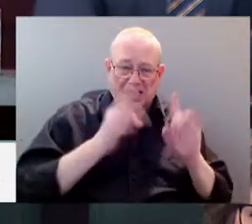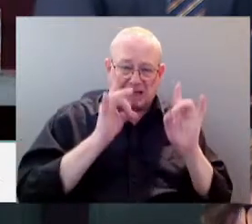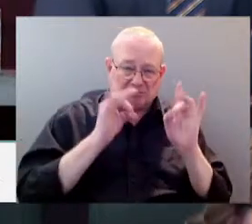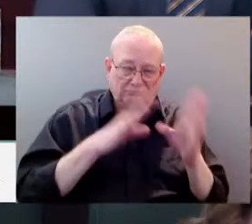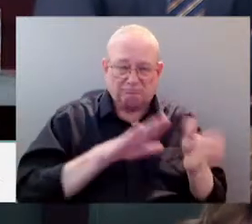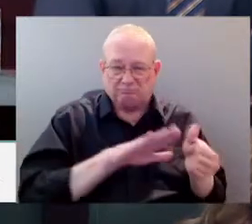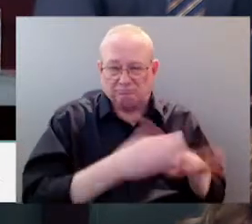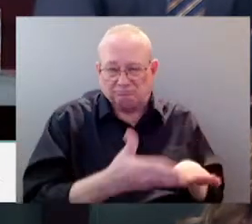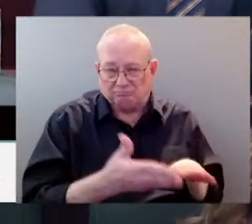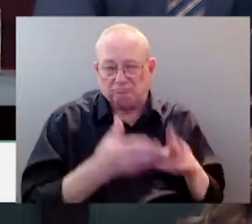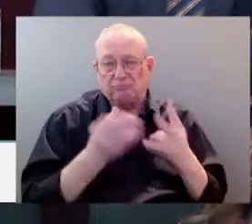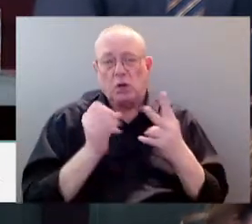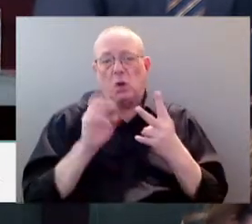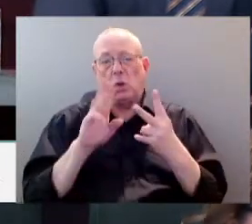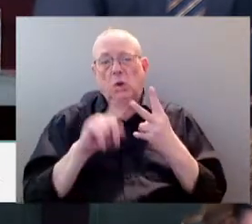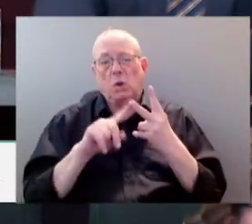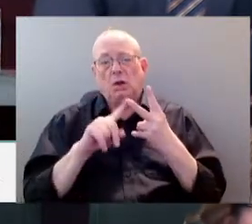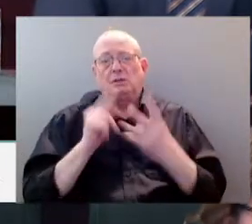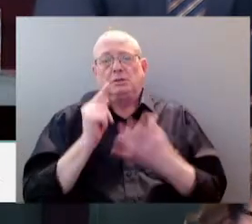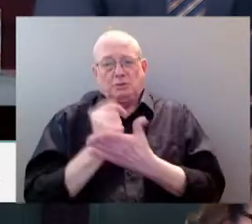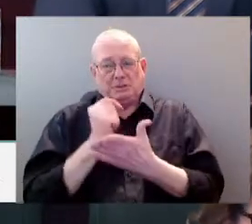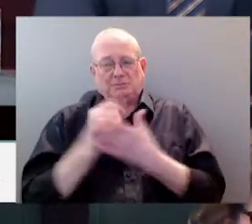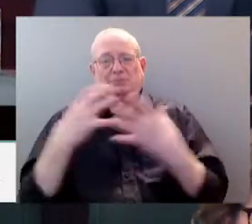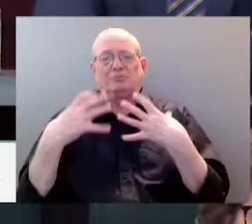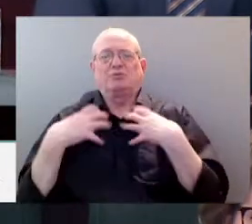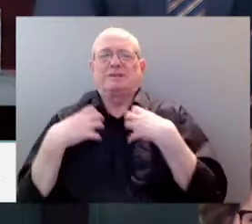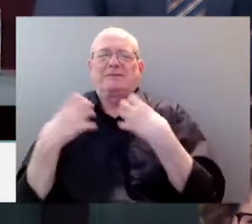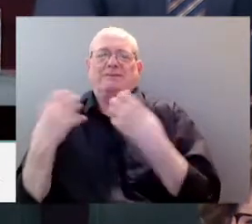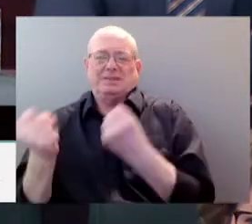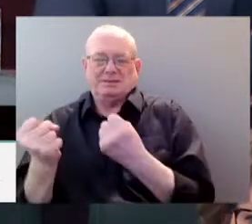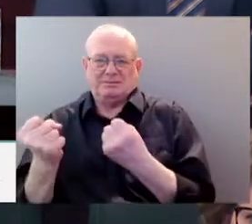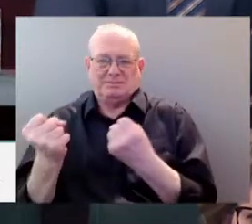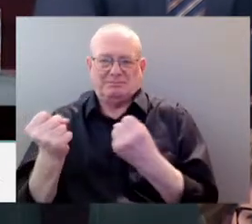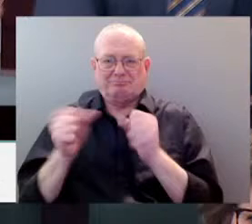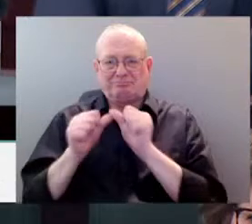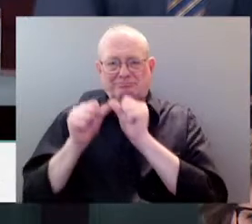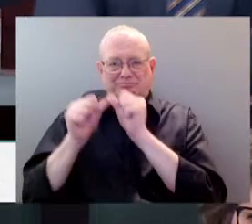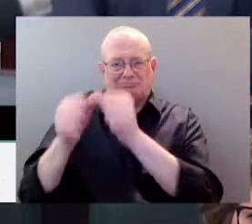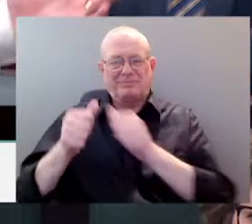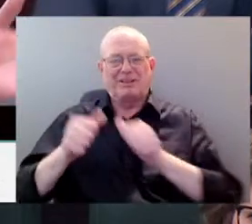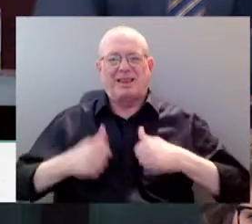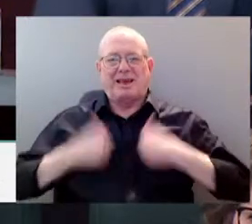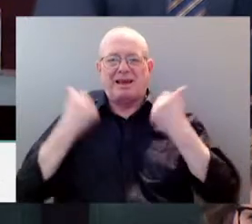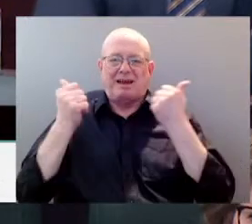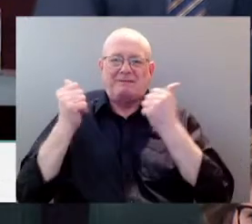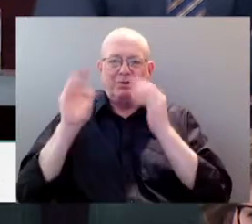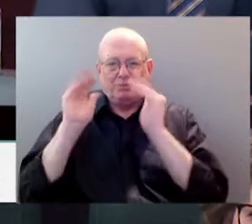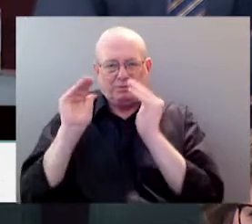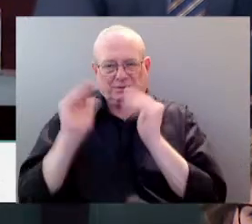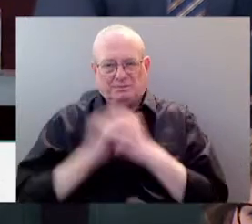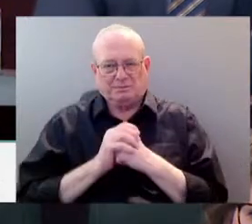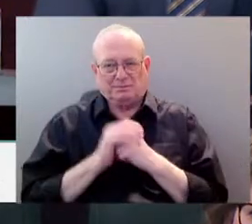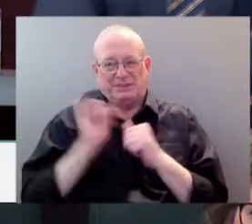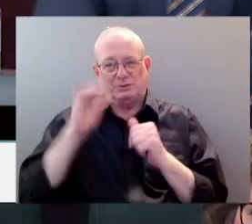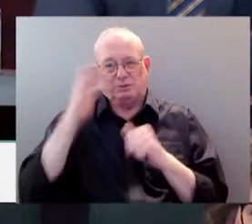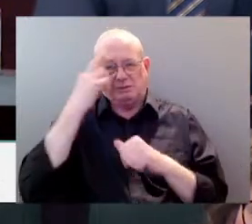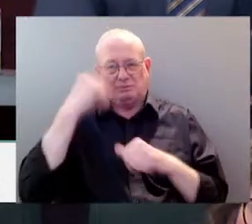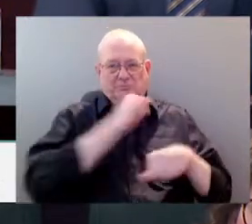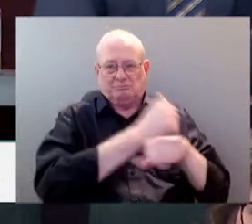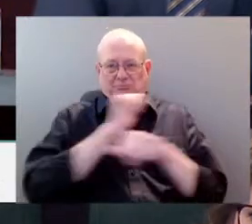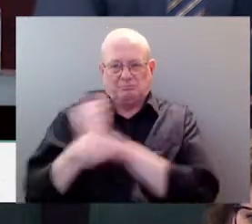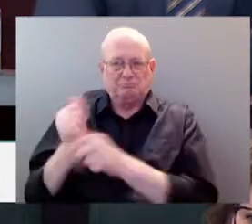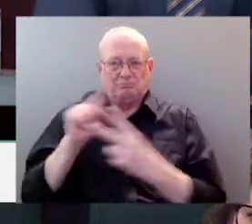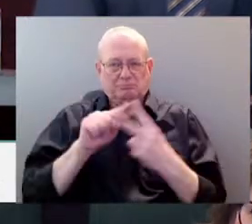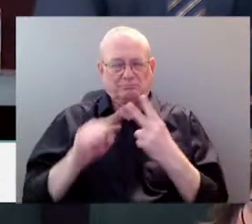hopeful second lease on life which is why we're building 11 new recovery communities one of which as the member correctly said is coming into his constituency and